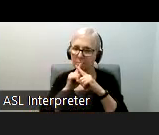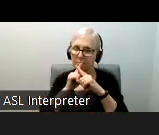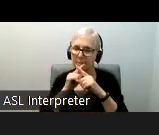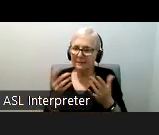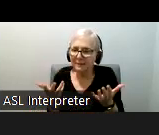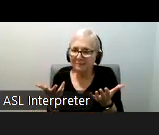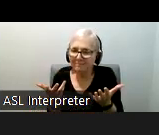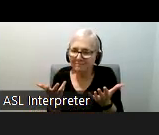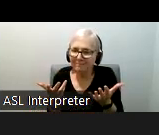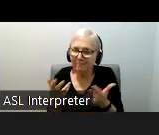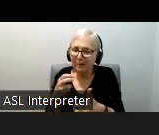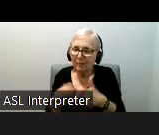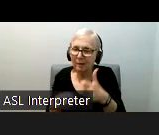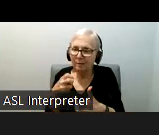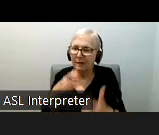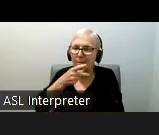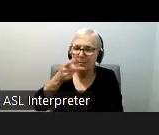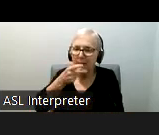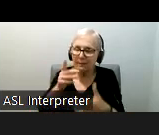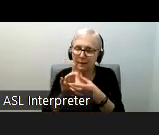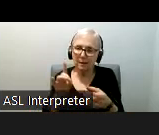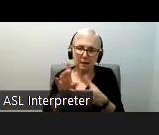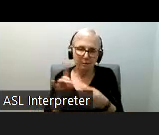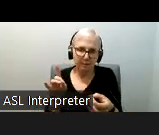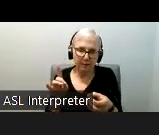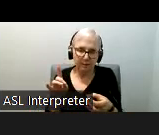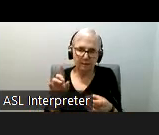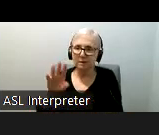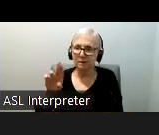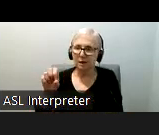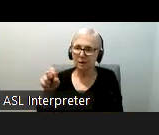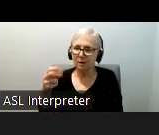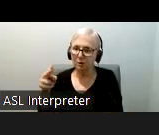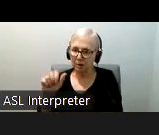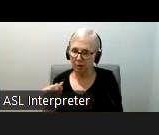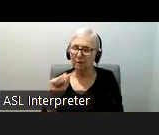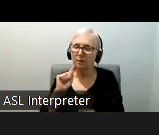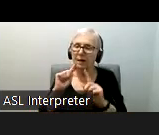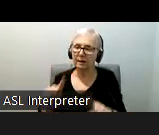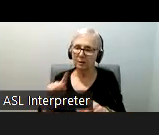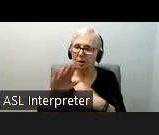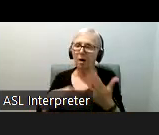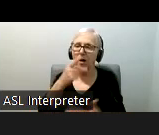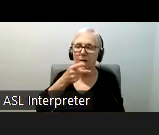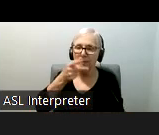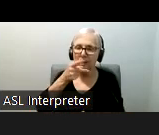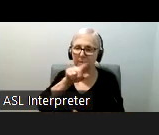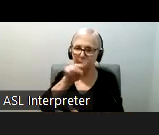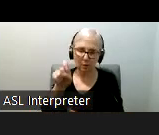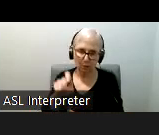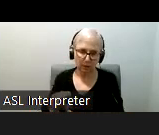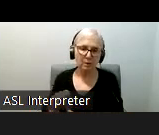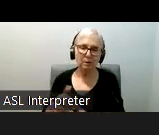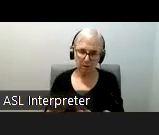so that may Yes. be a public comment. So Tasha, just as a reminder, we will answer all public questions in the last Okay.